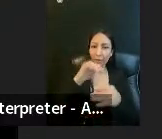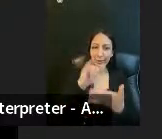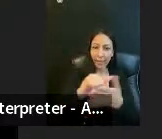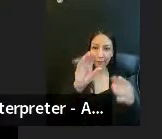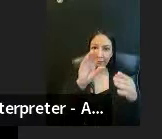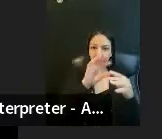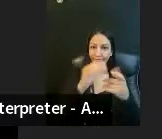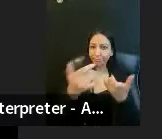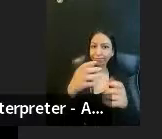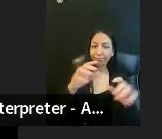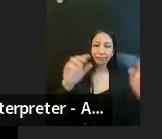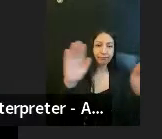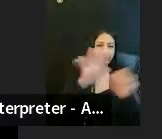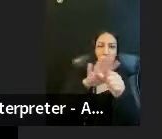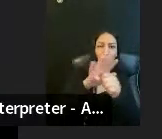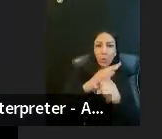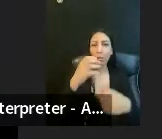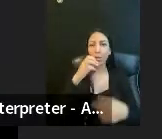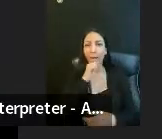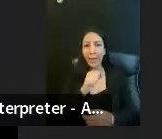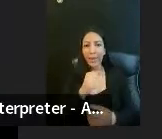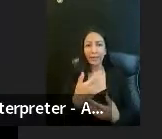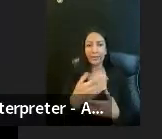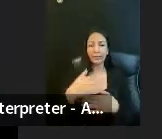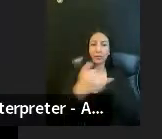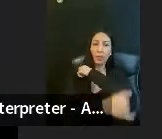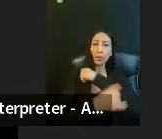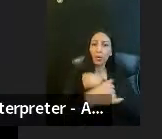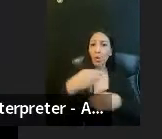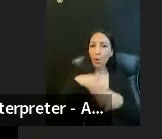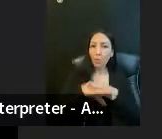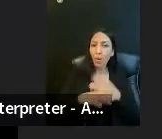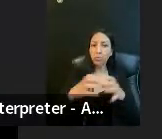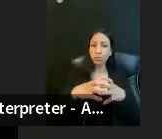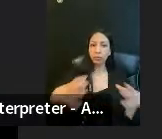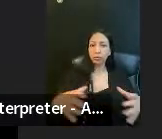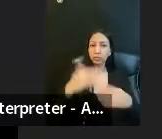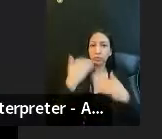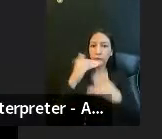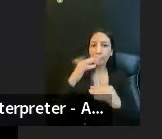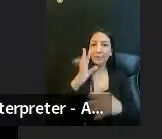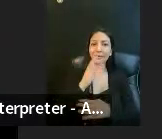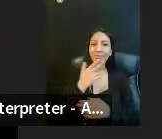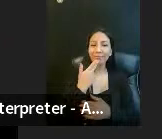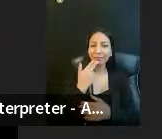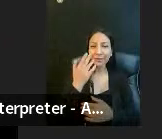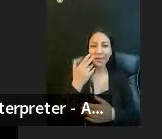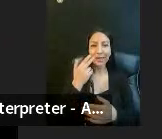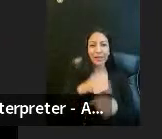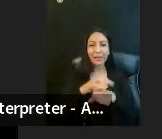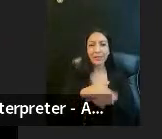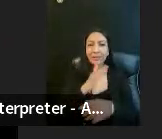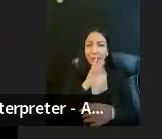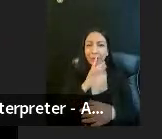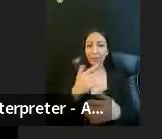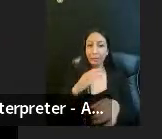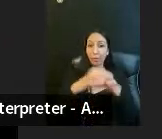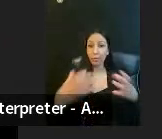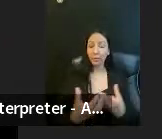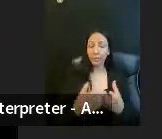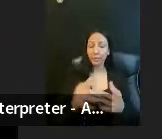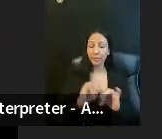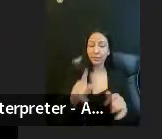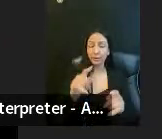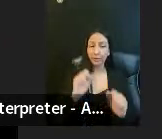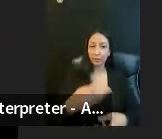category, like age, foreign-born population, and limited English-speaking population. And then you can